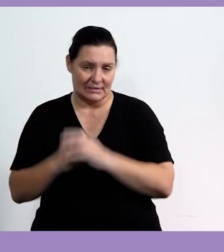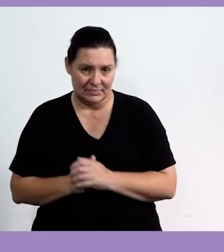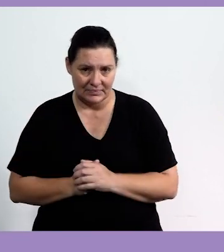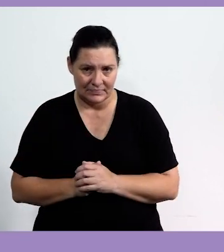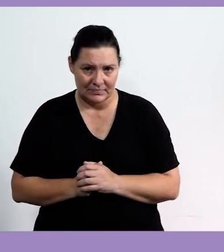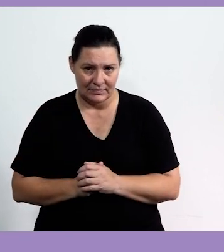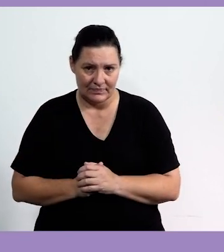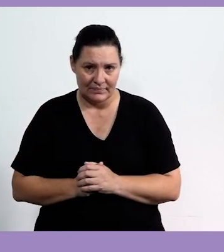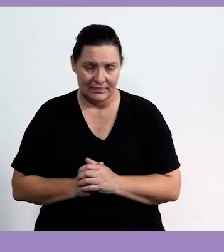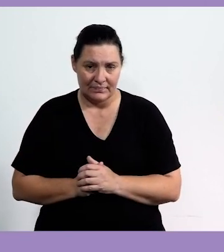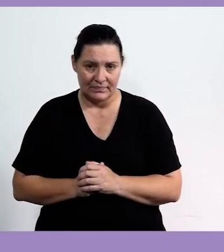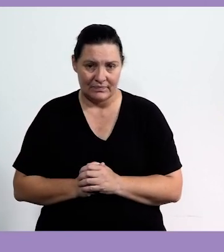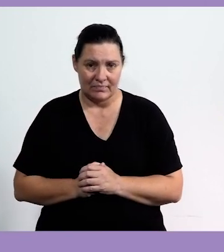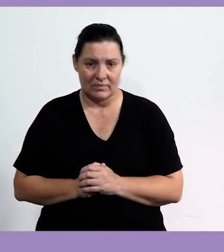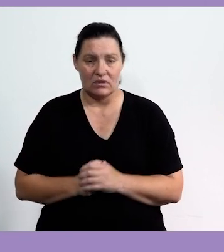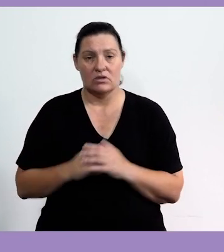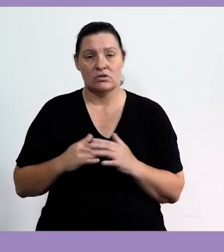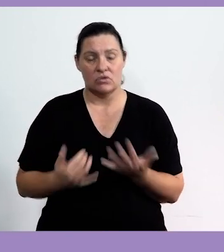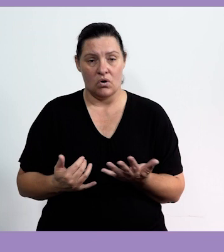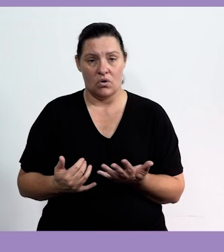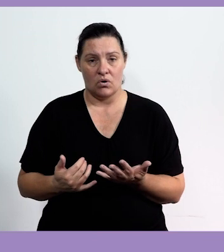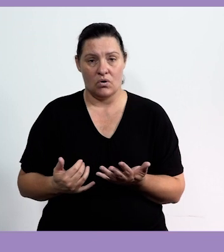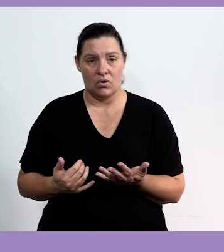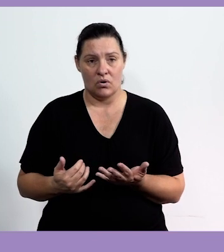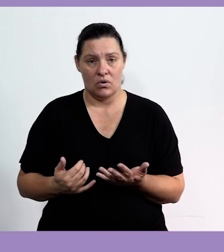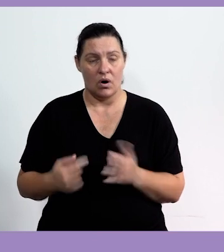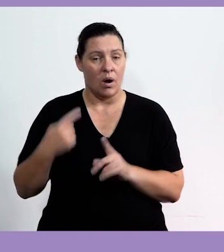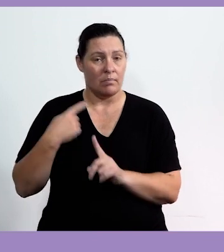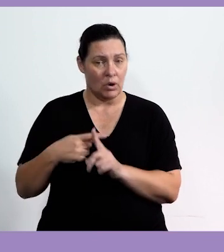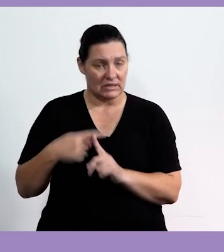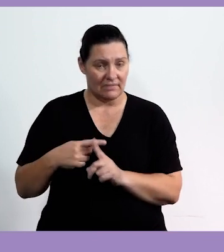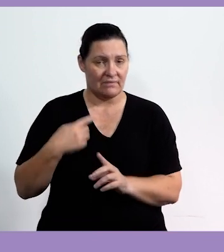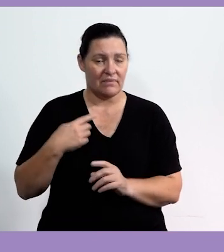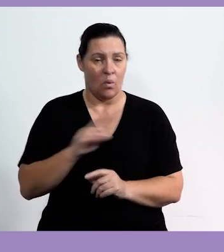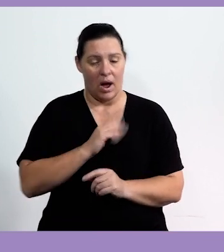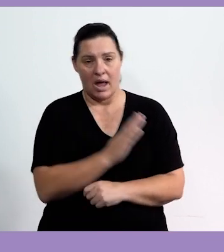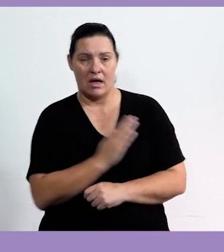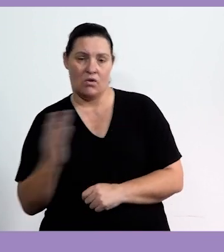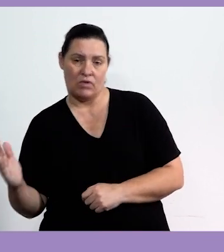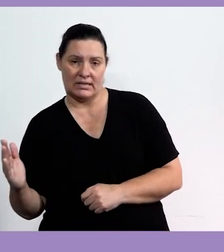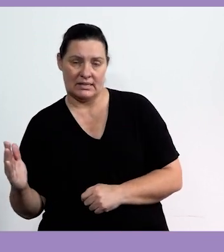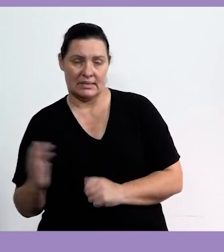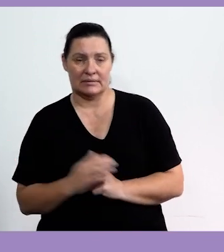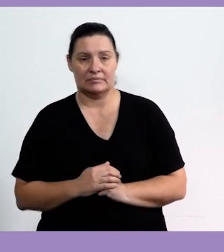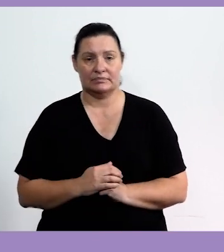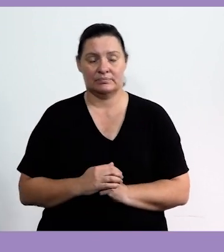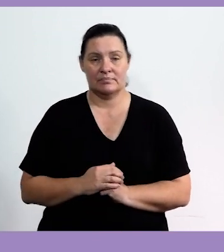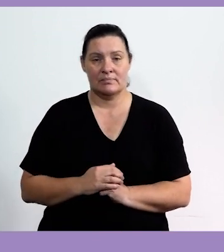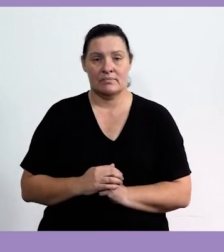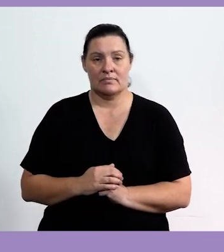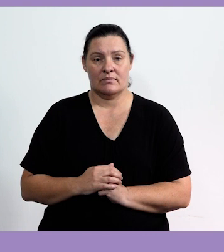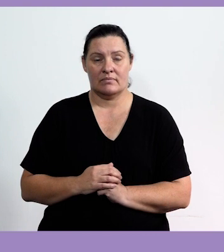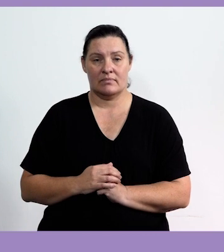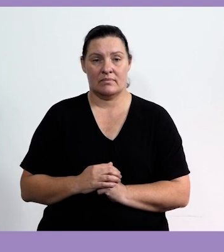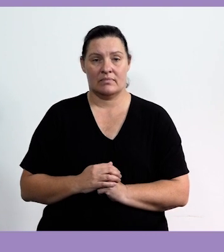shift our 3? We shifted it 8 times. And it is going to be a positive 8 because we are shifting to the